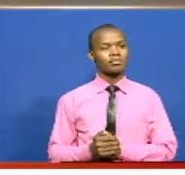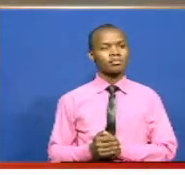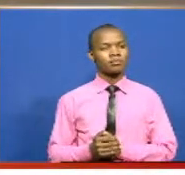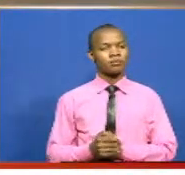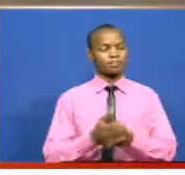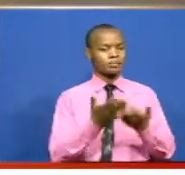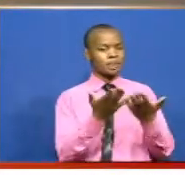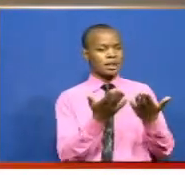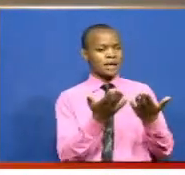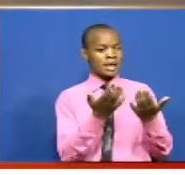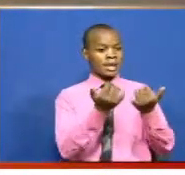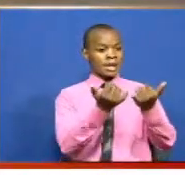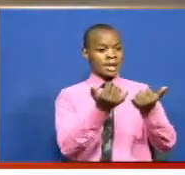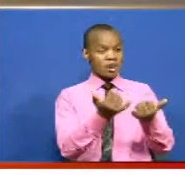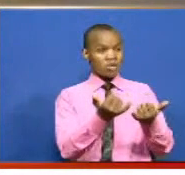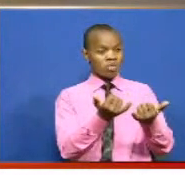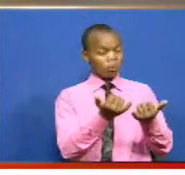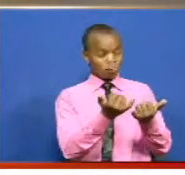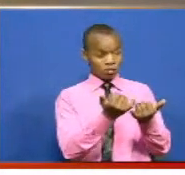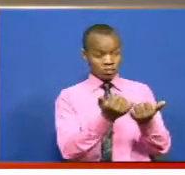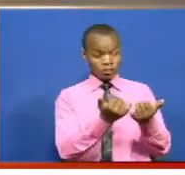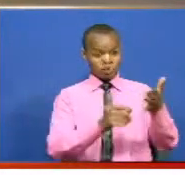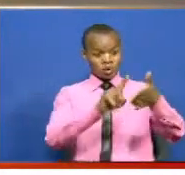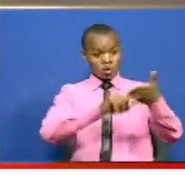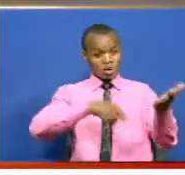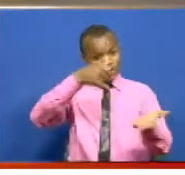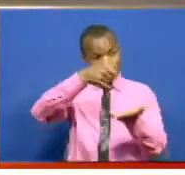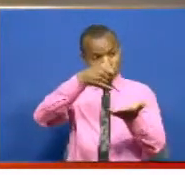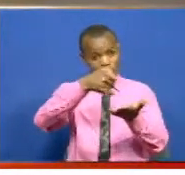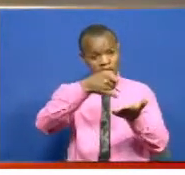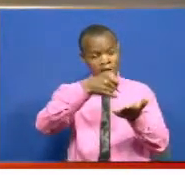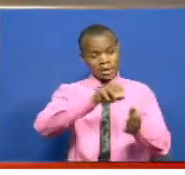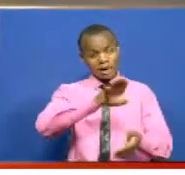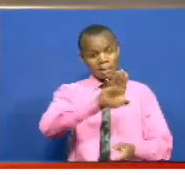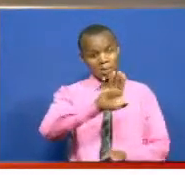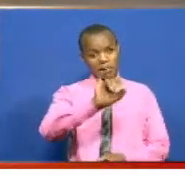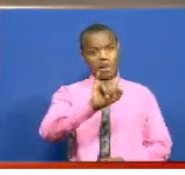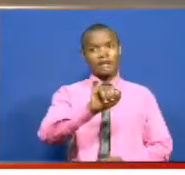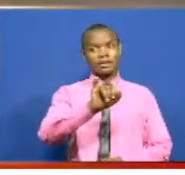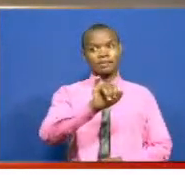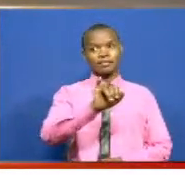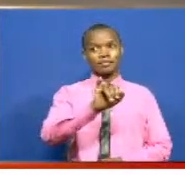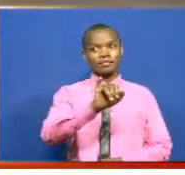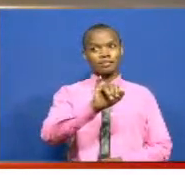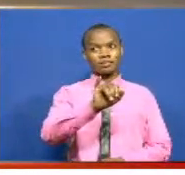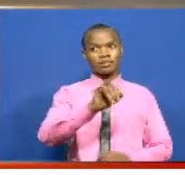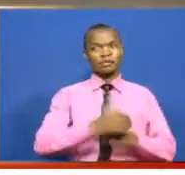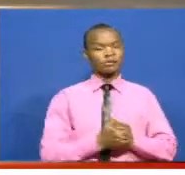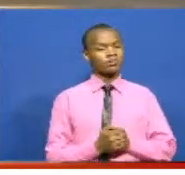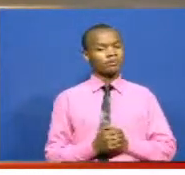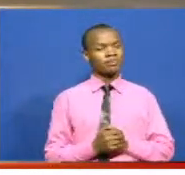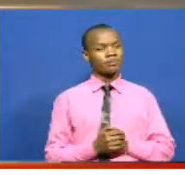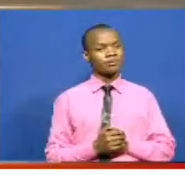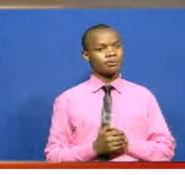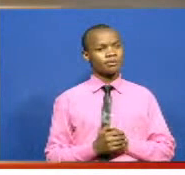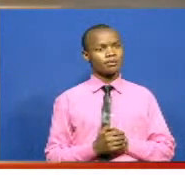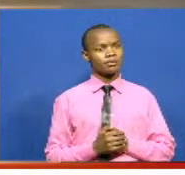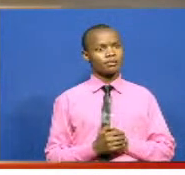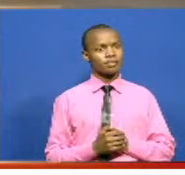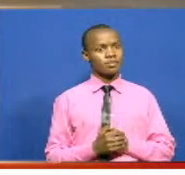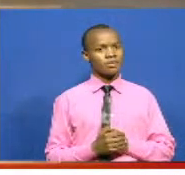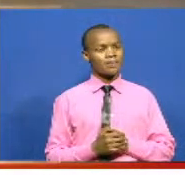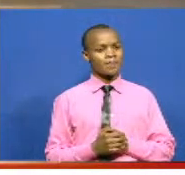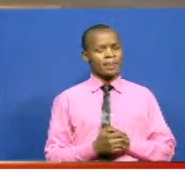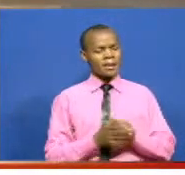key highlights are contained in this constitutional amendment bill, mm-hmm. the draft, mm-hmm. What is it that you term as some